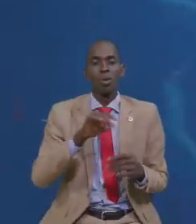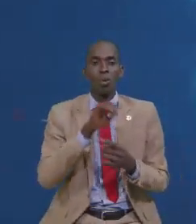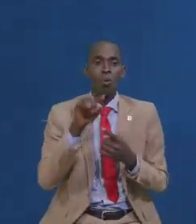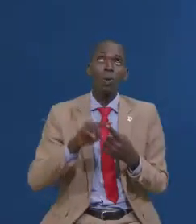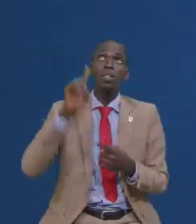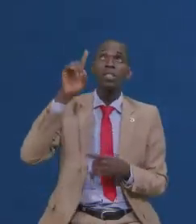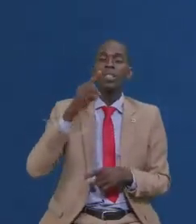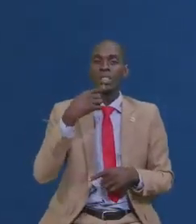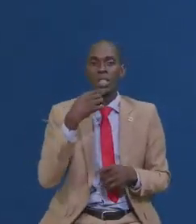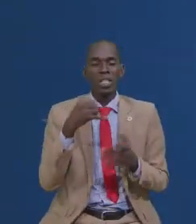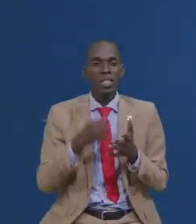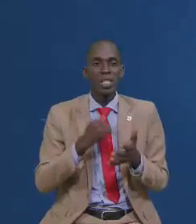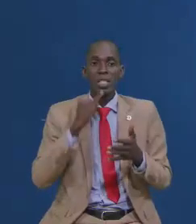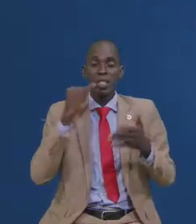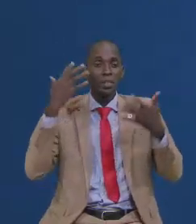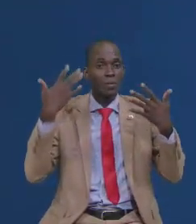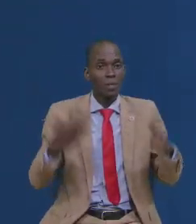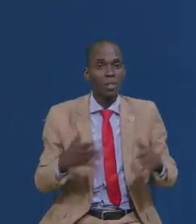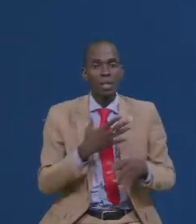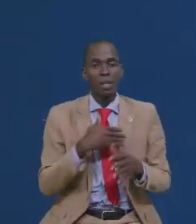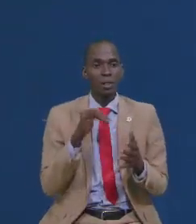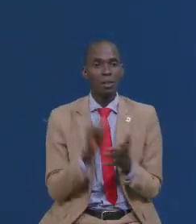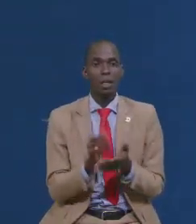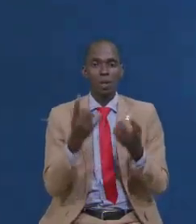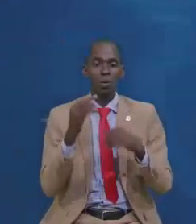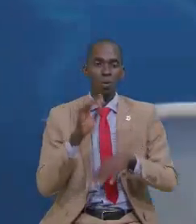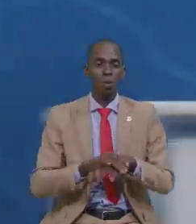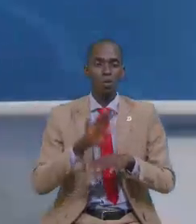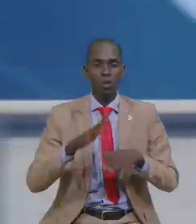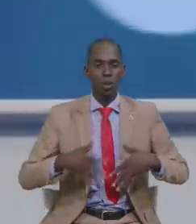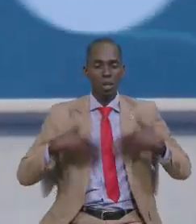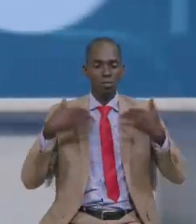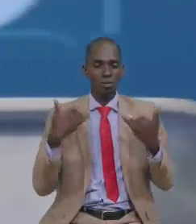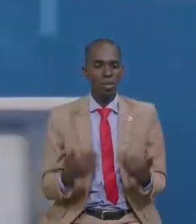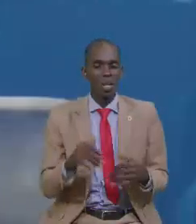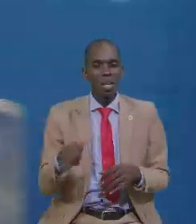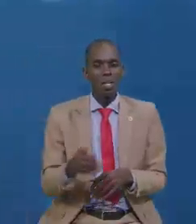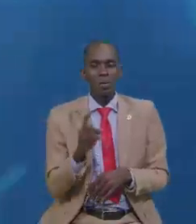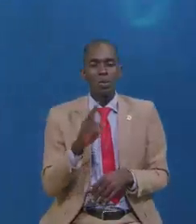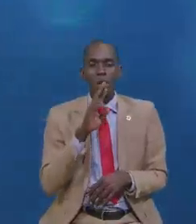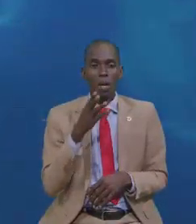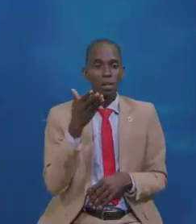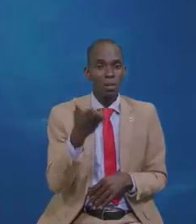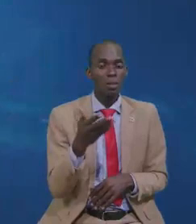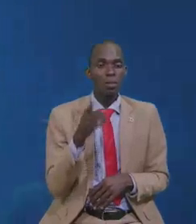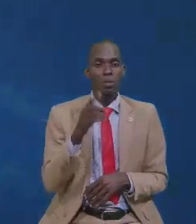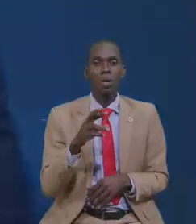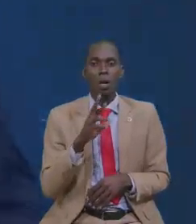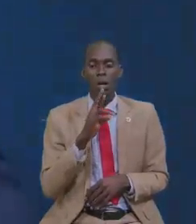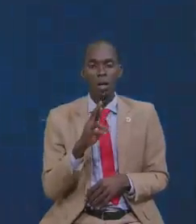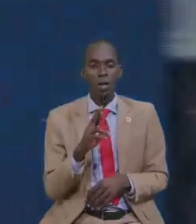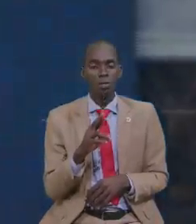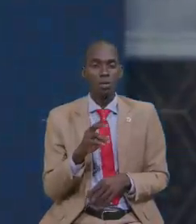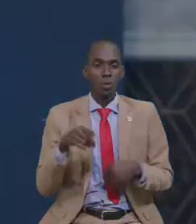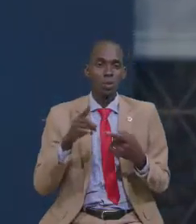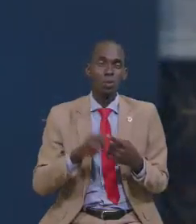finished." And that comes upon your life right now. Anywhere you are here, you lay one hand where